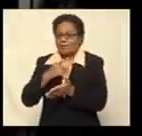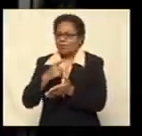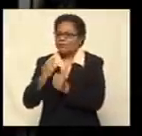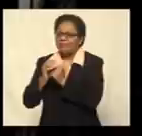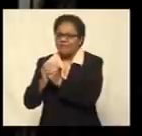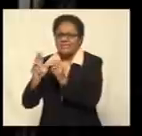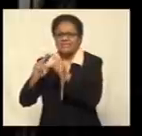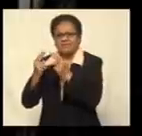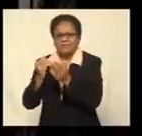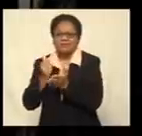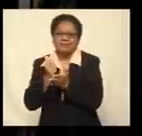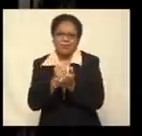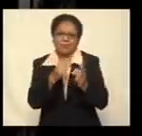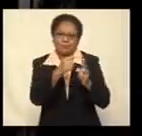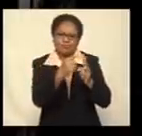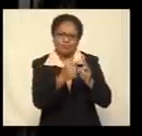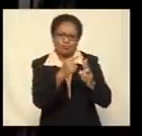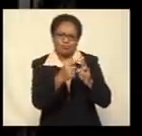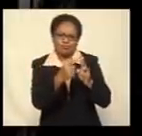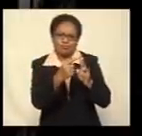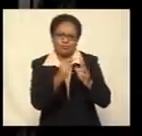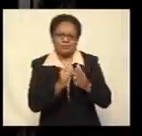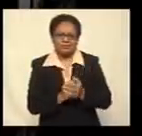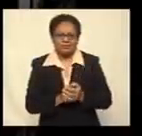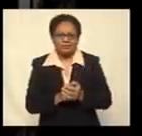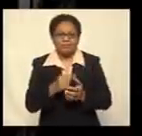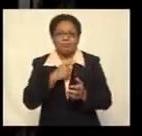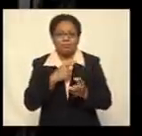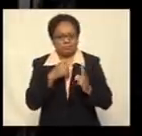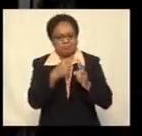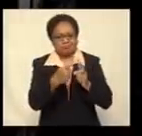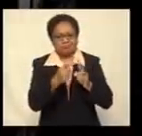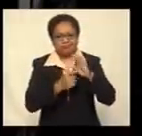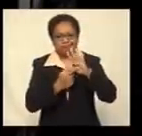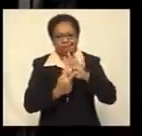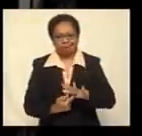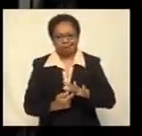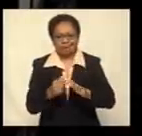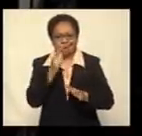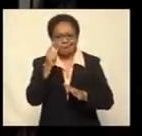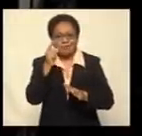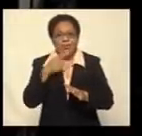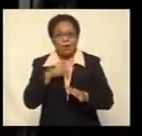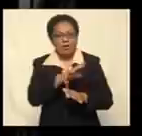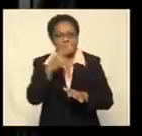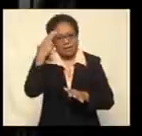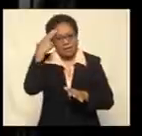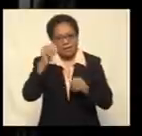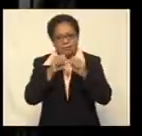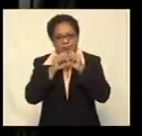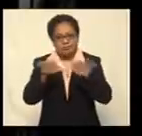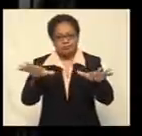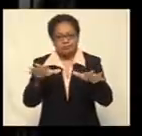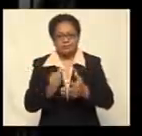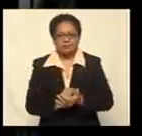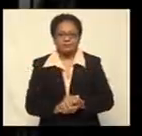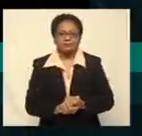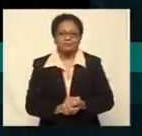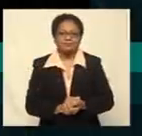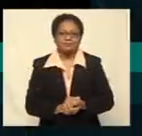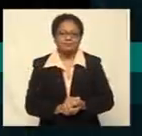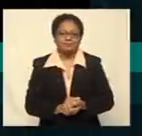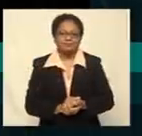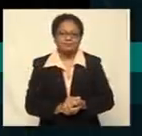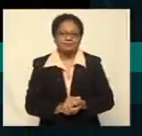up to show some comfort and uplift their morale, especially during these trying times.